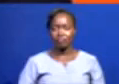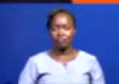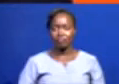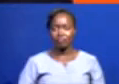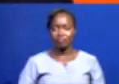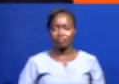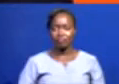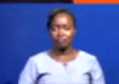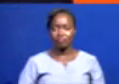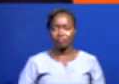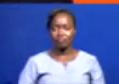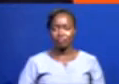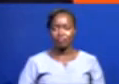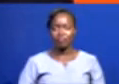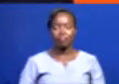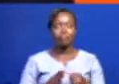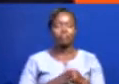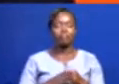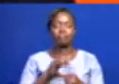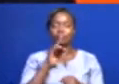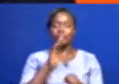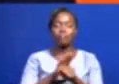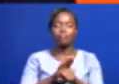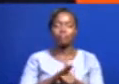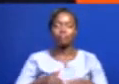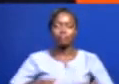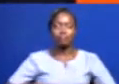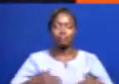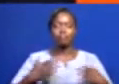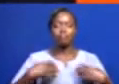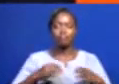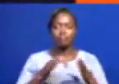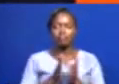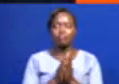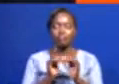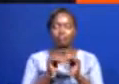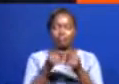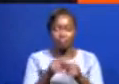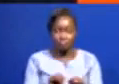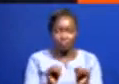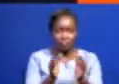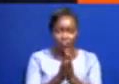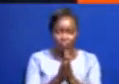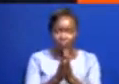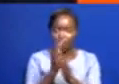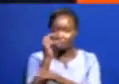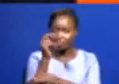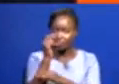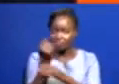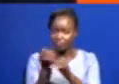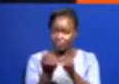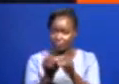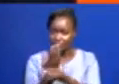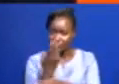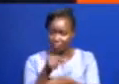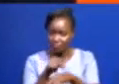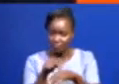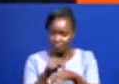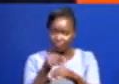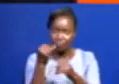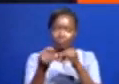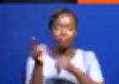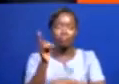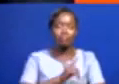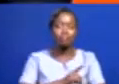Moving on is that nine promising young players were selected by three top-tier teams for trials and subsequent talent nurturing on the final day of a football tournament held